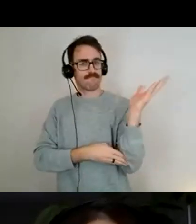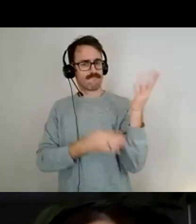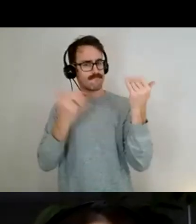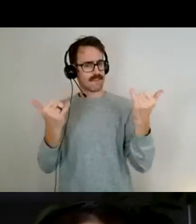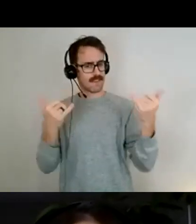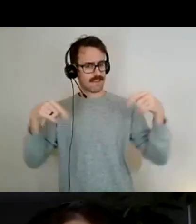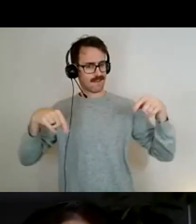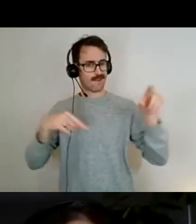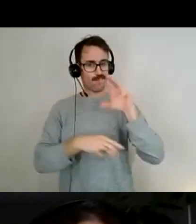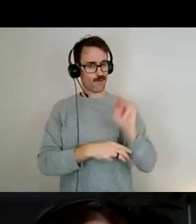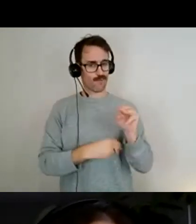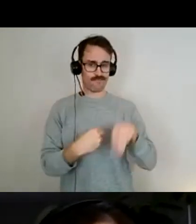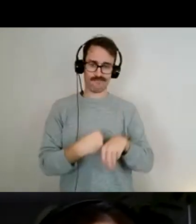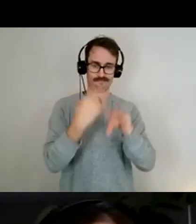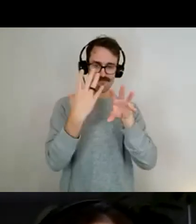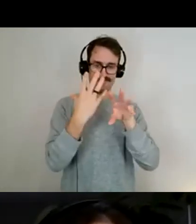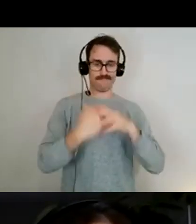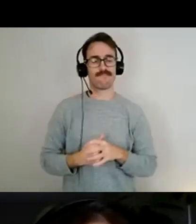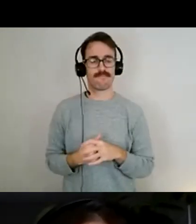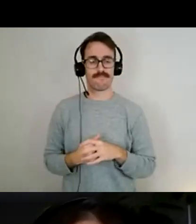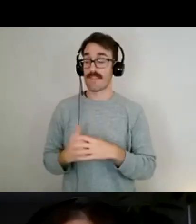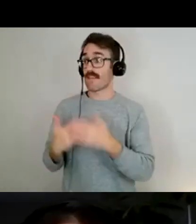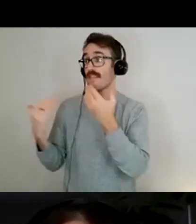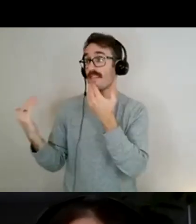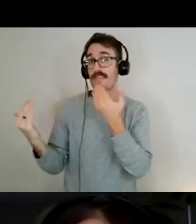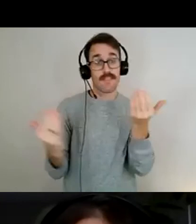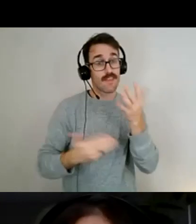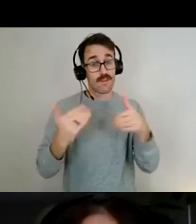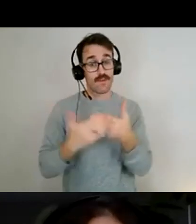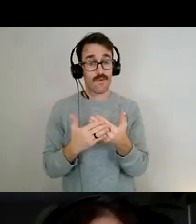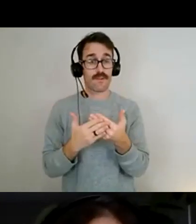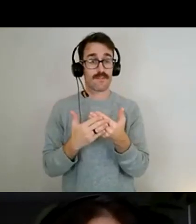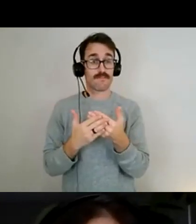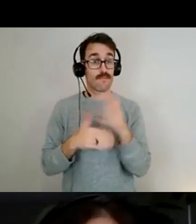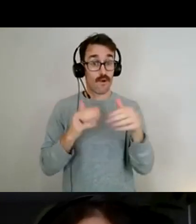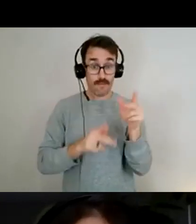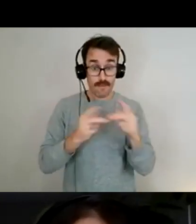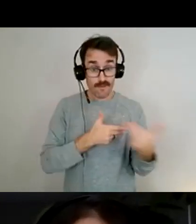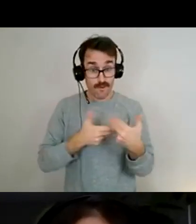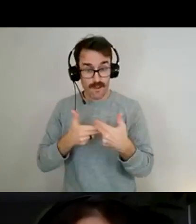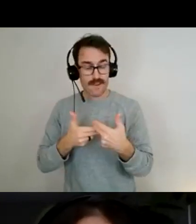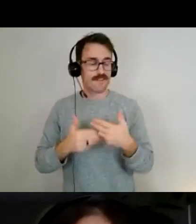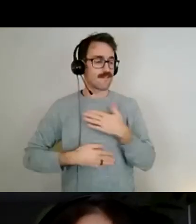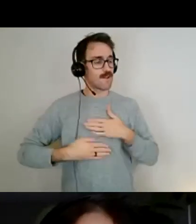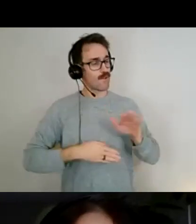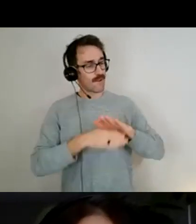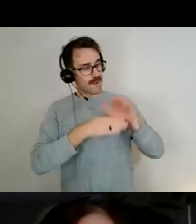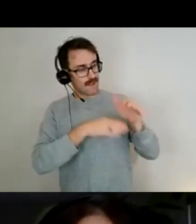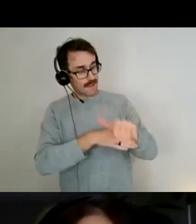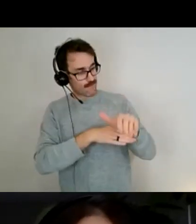Zoom. Thank you. Thanks, everyone. Lovely to work with all of you. To our participants, have a great afternoon, and we'll